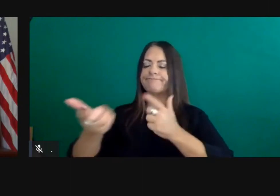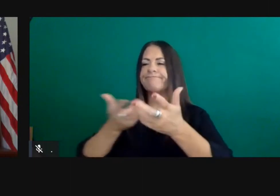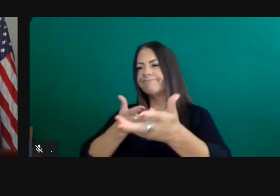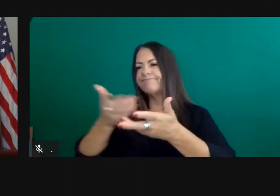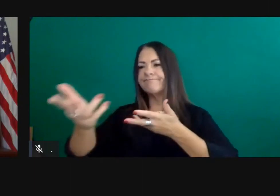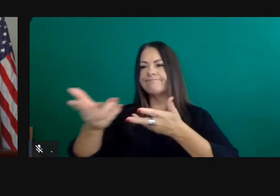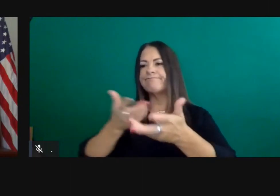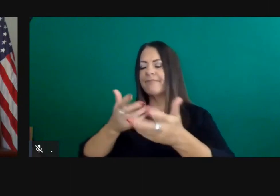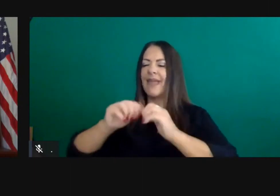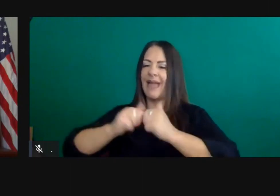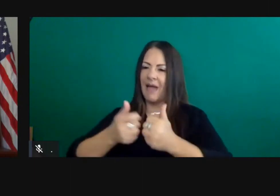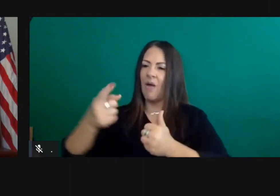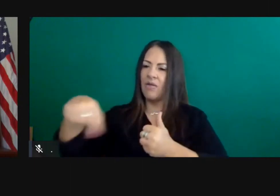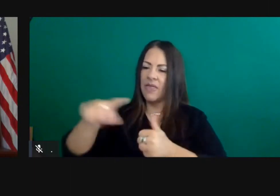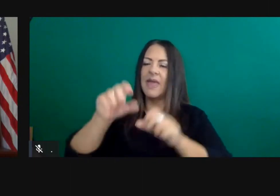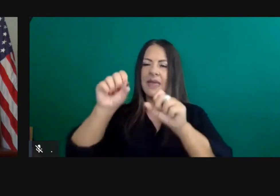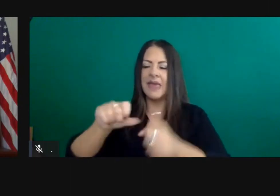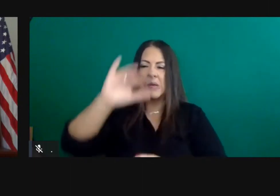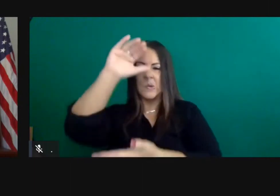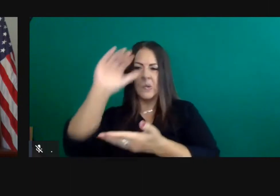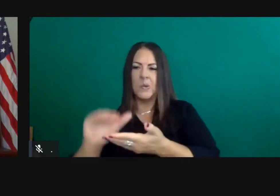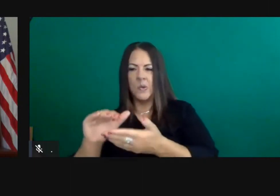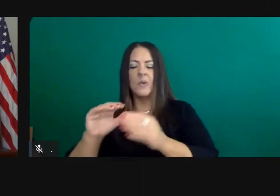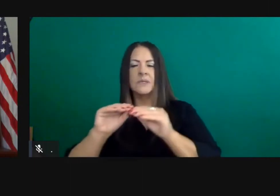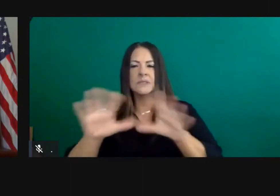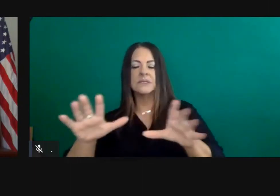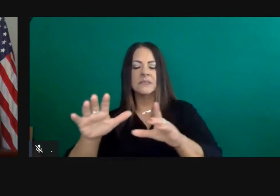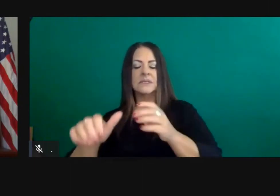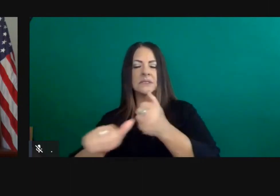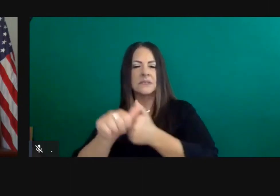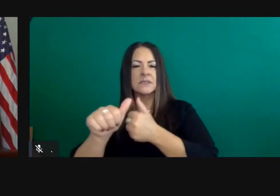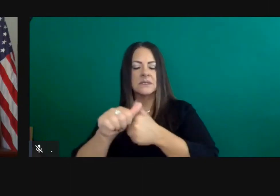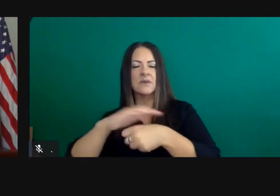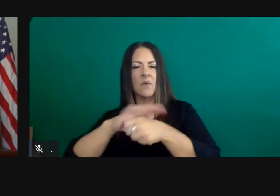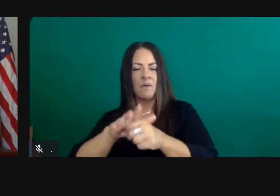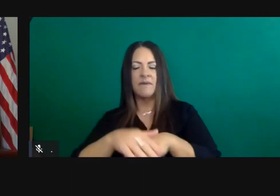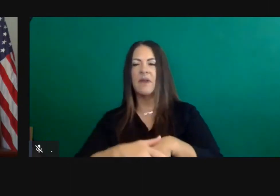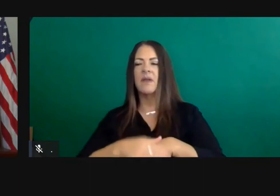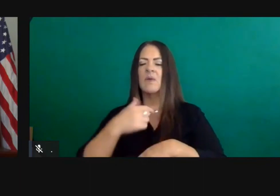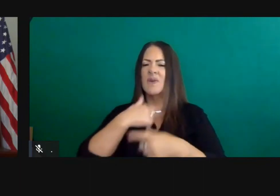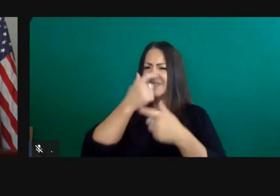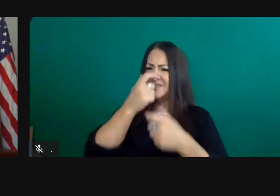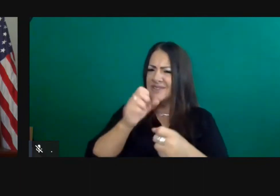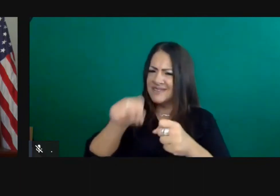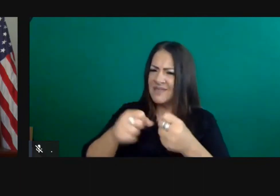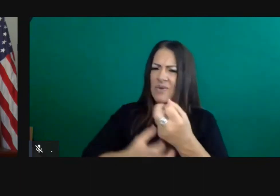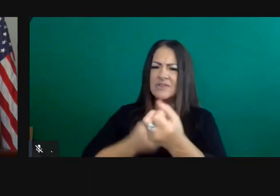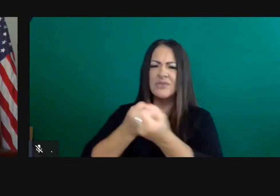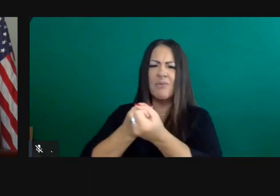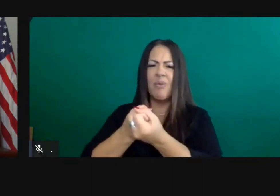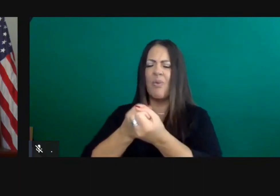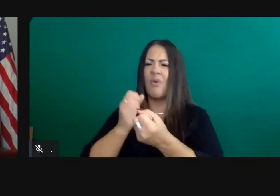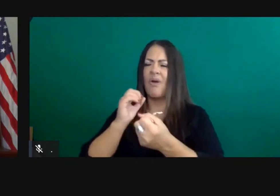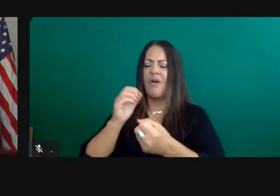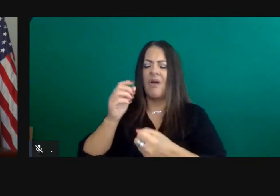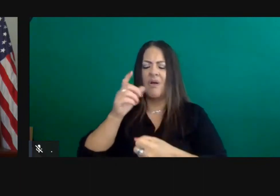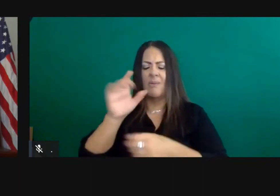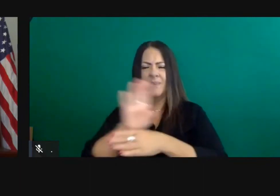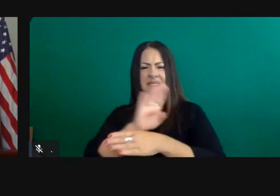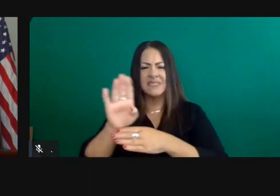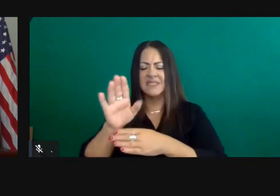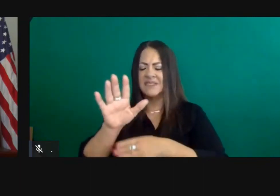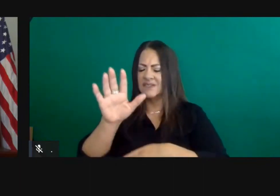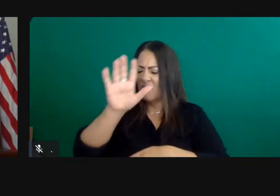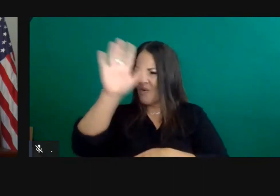create those lower risk environments. We're, of course, very sensitive and interested to support our economic sectors across